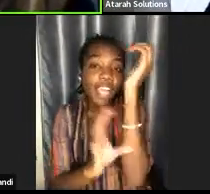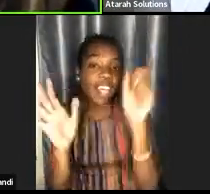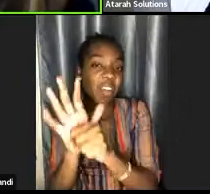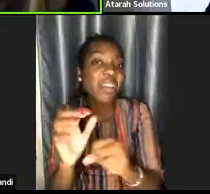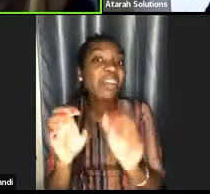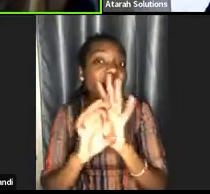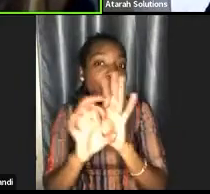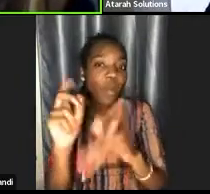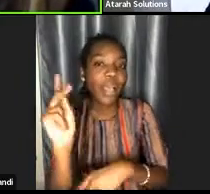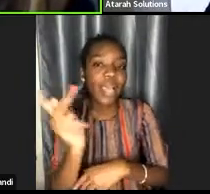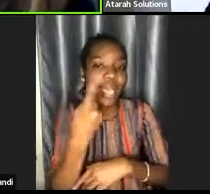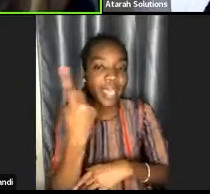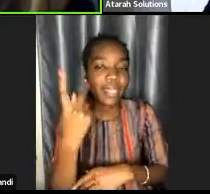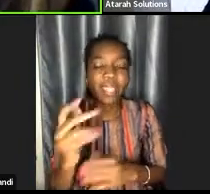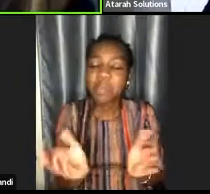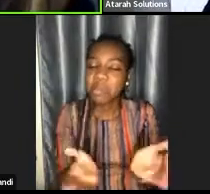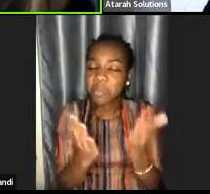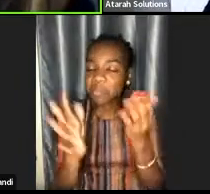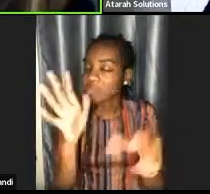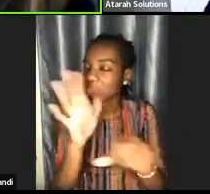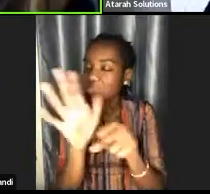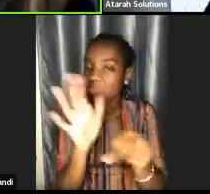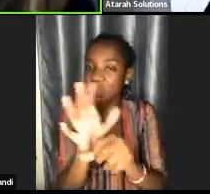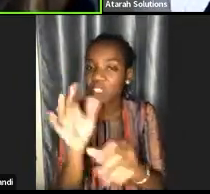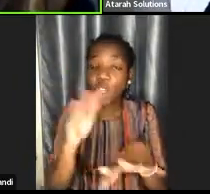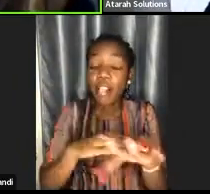standing on that index because of